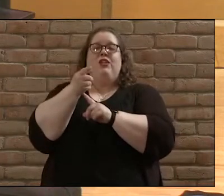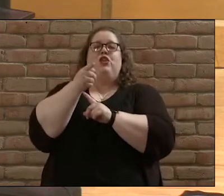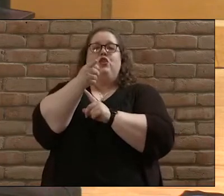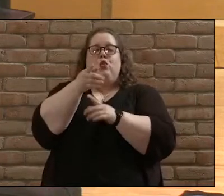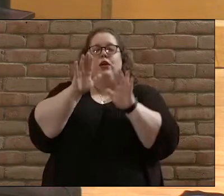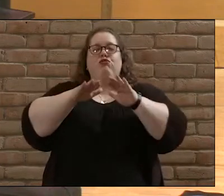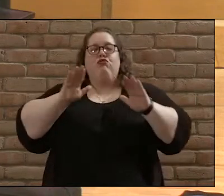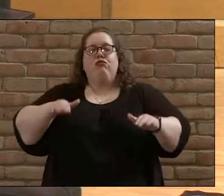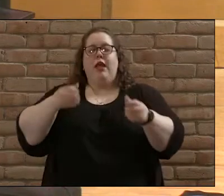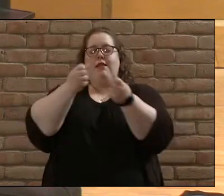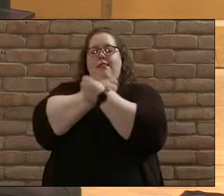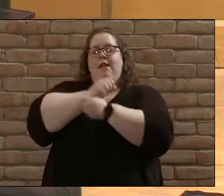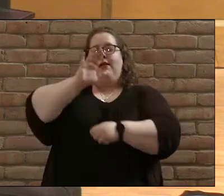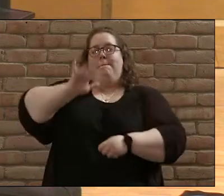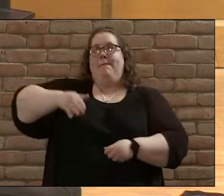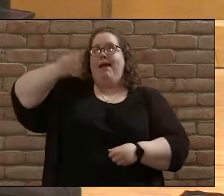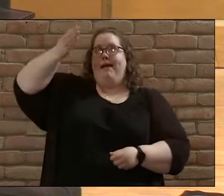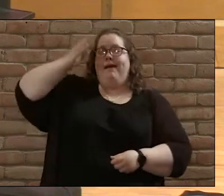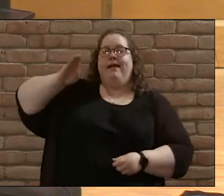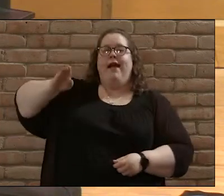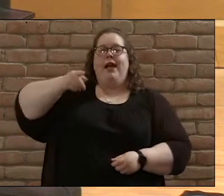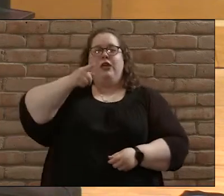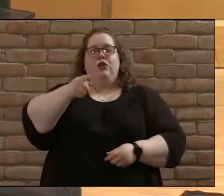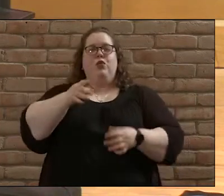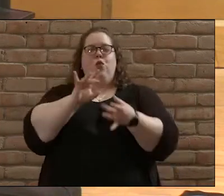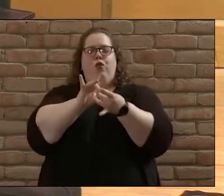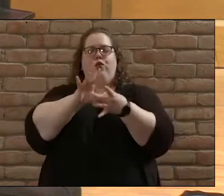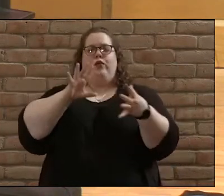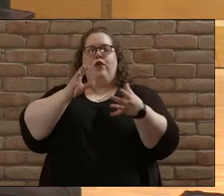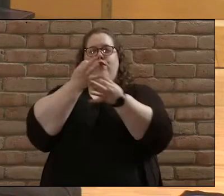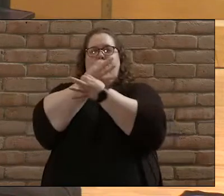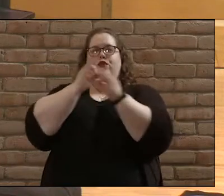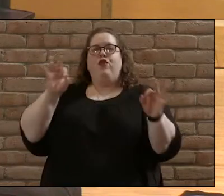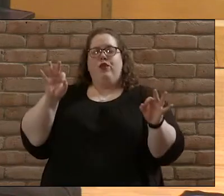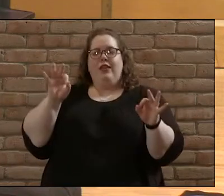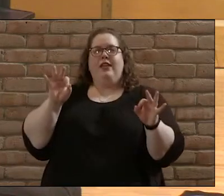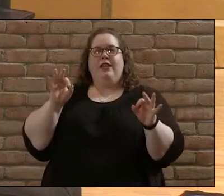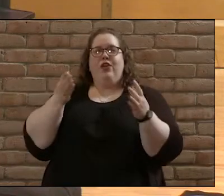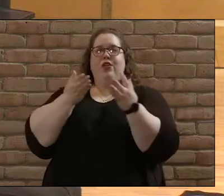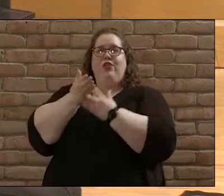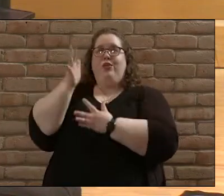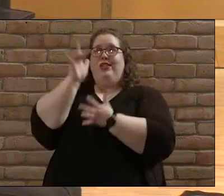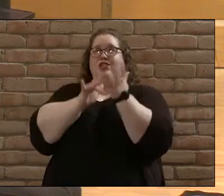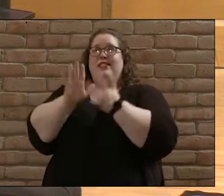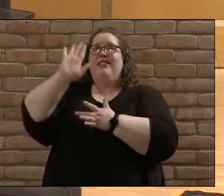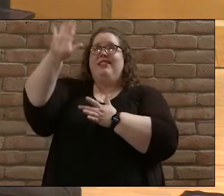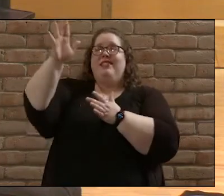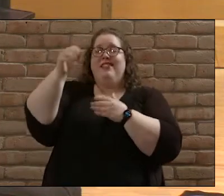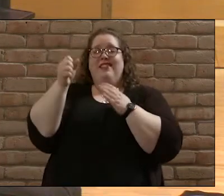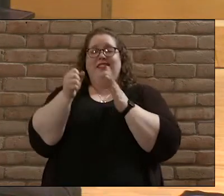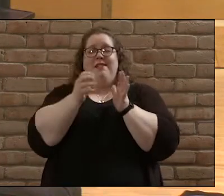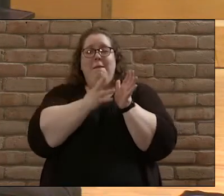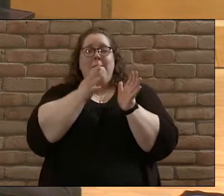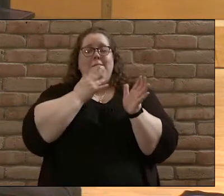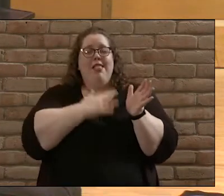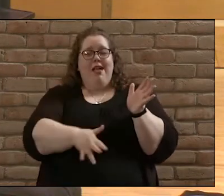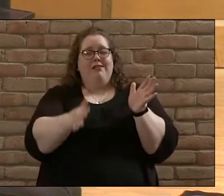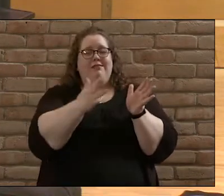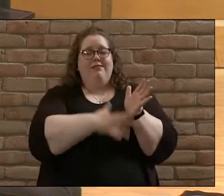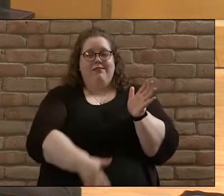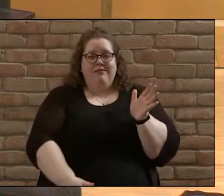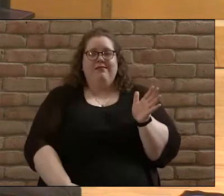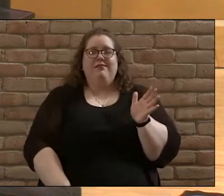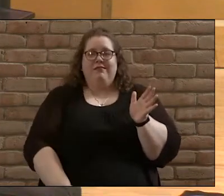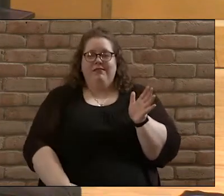God, one who has been set free by the blood of the Son, Jesus Christ, and one who